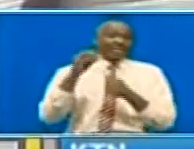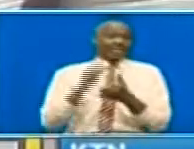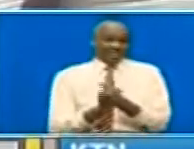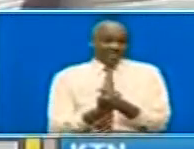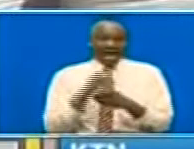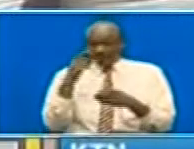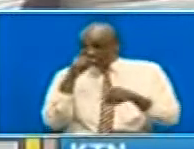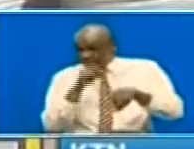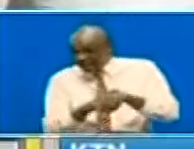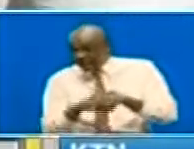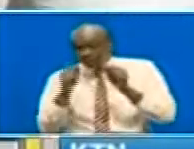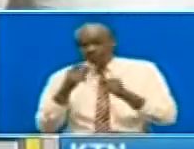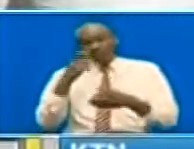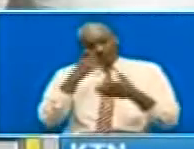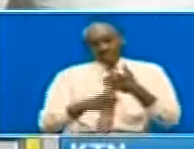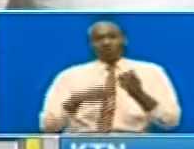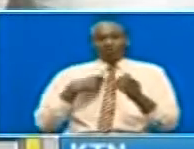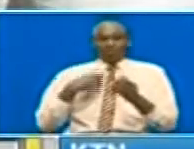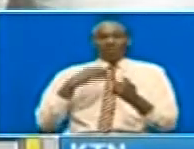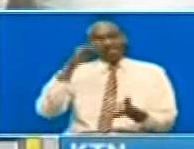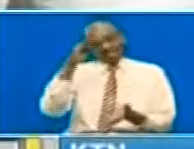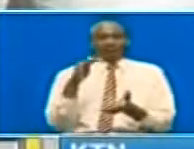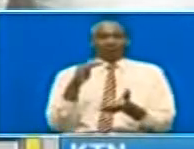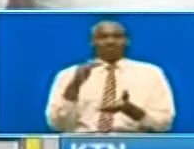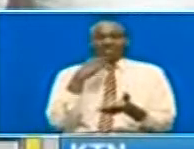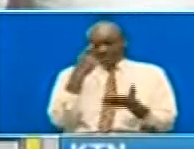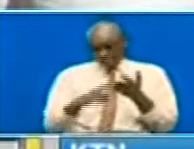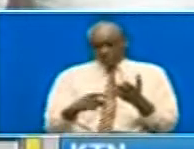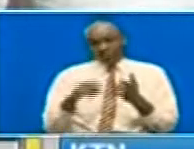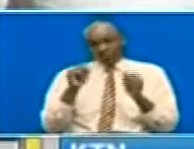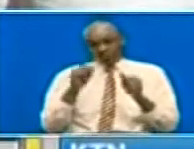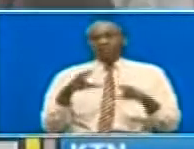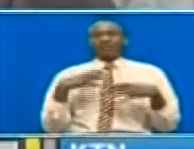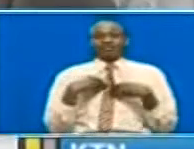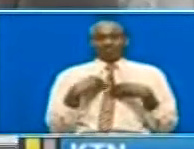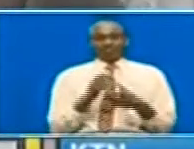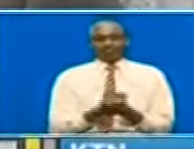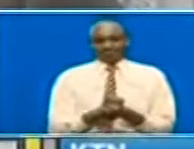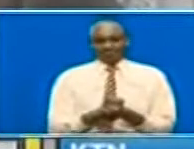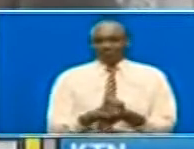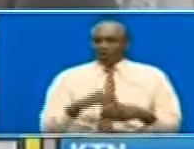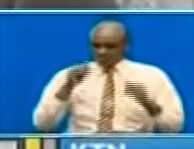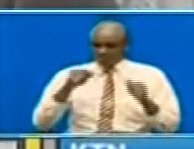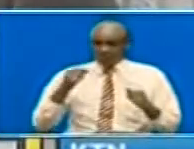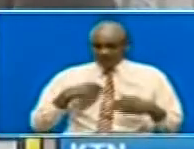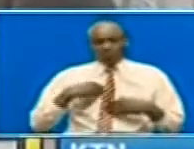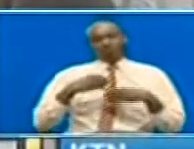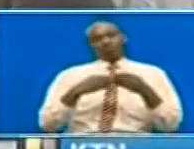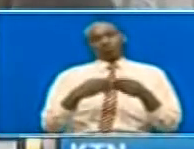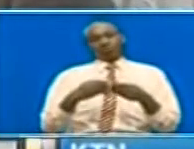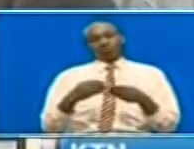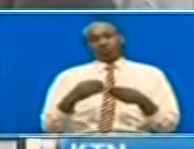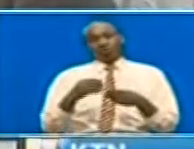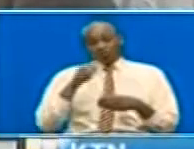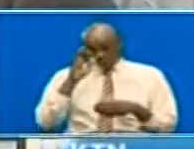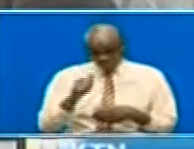until such a time that the price reaches what the government terms as unacceptable range. We will release from